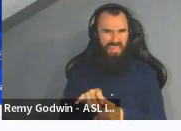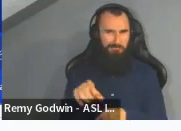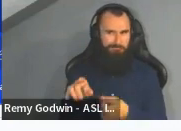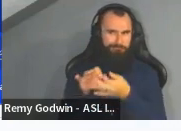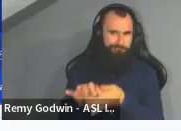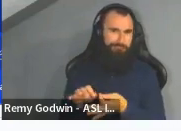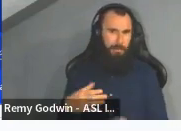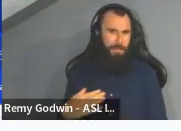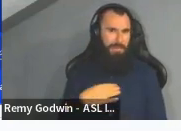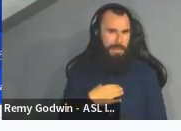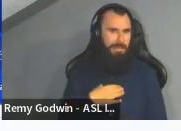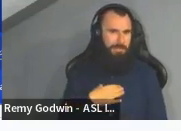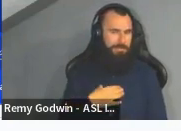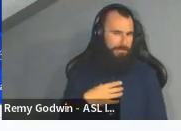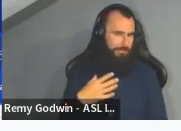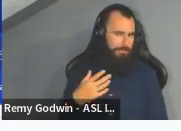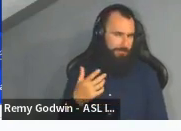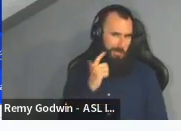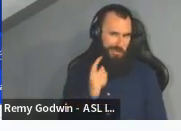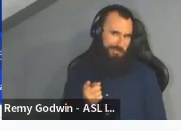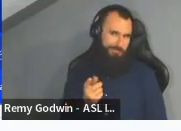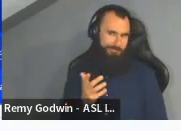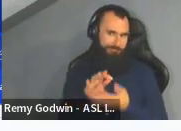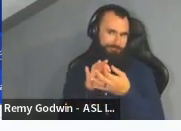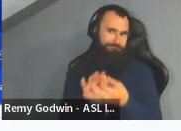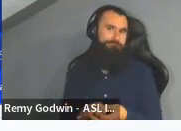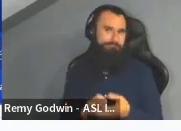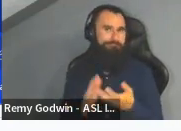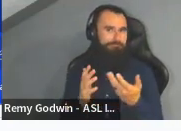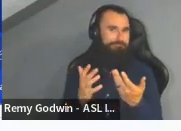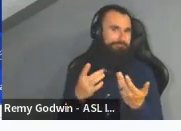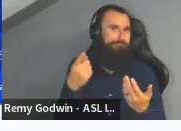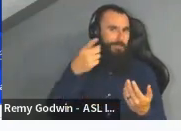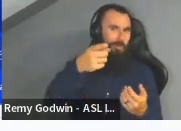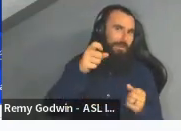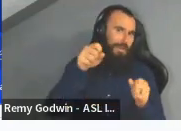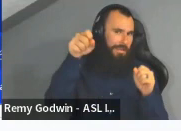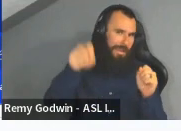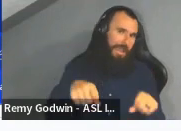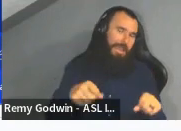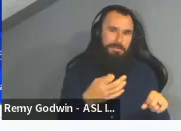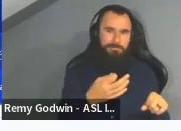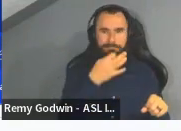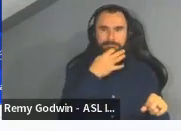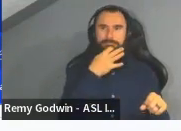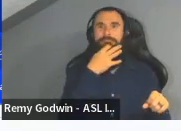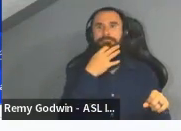is actually kind of built around, for you to be able to